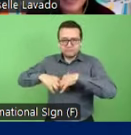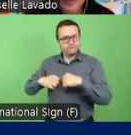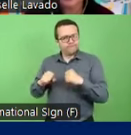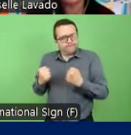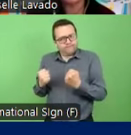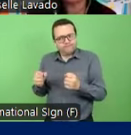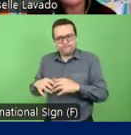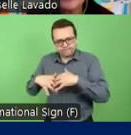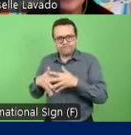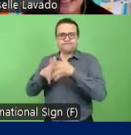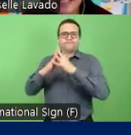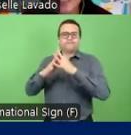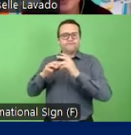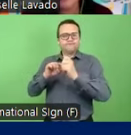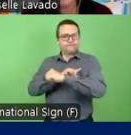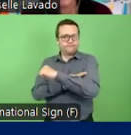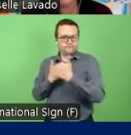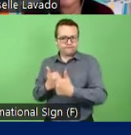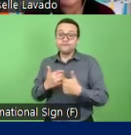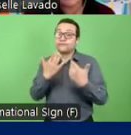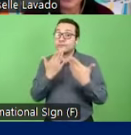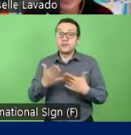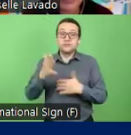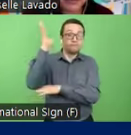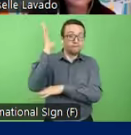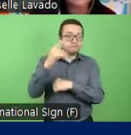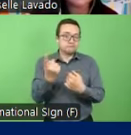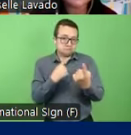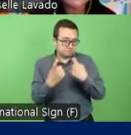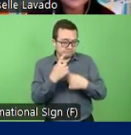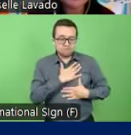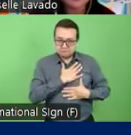any questions, please do not hesitate to email us through